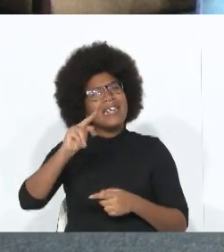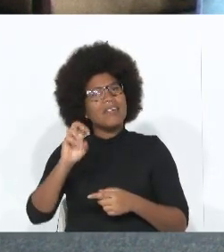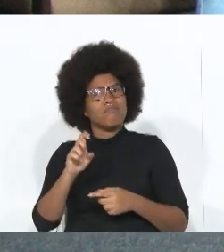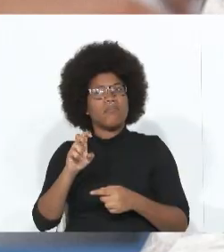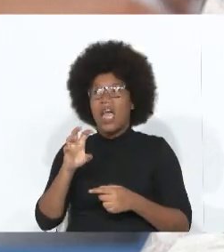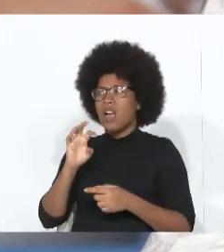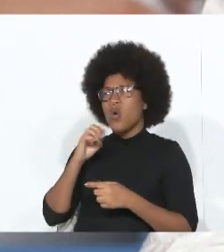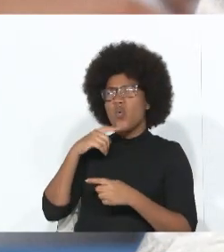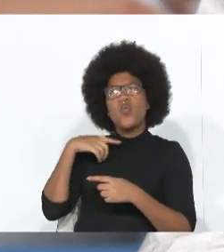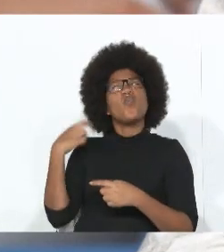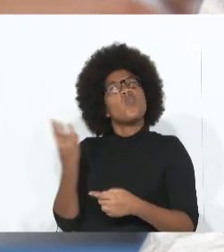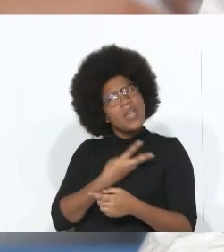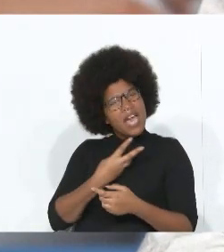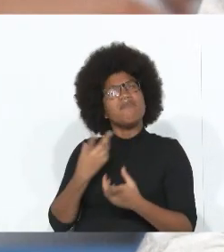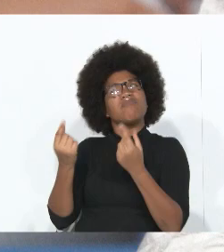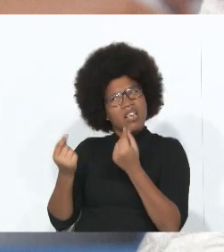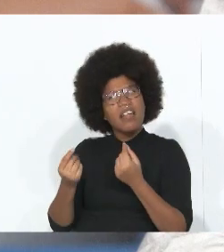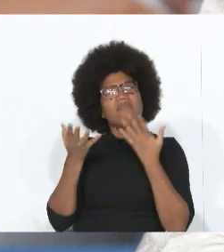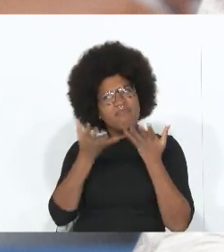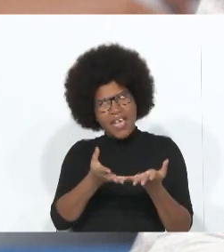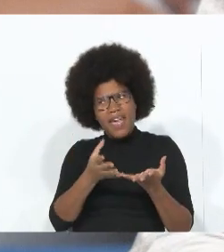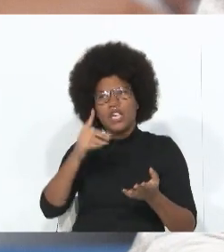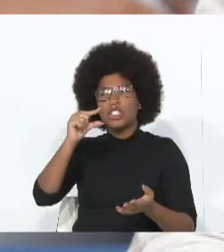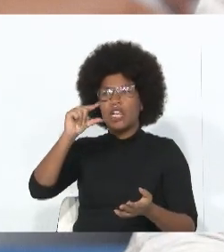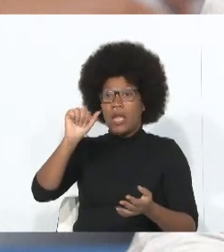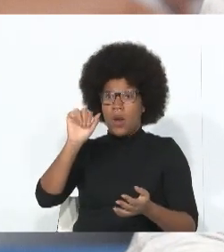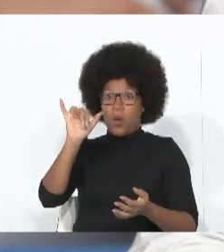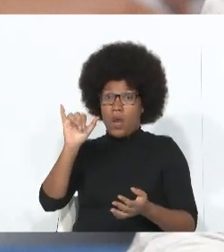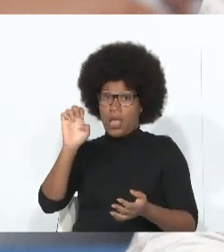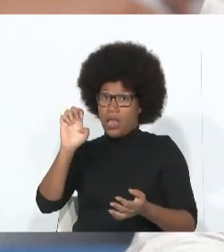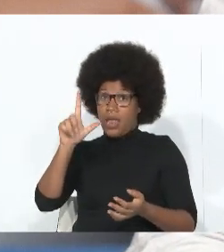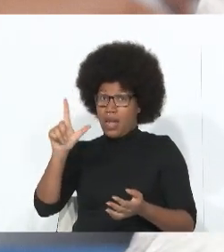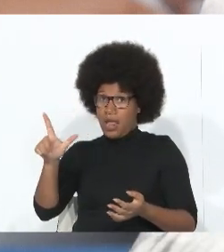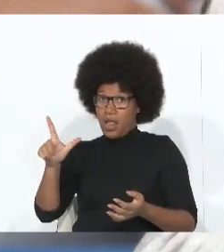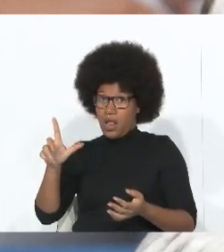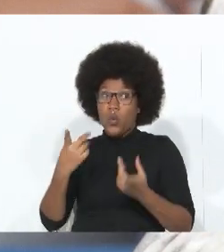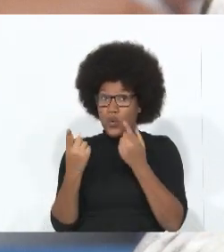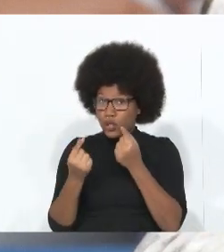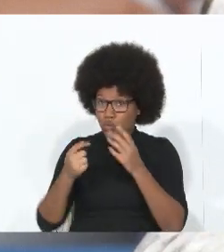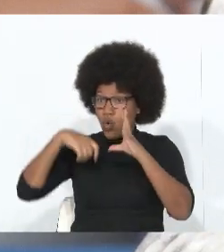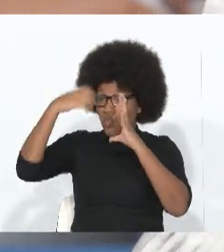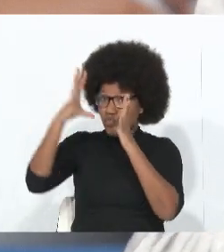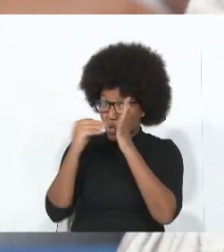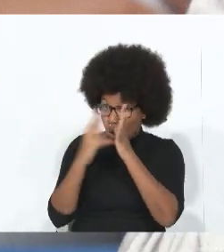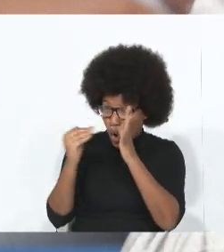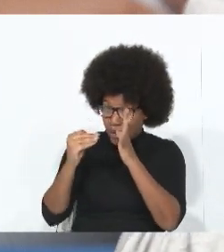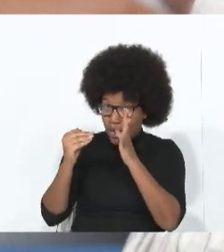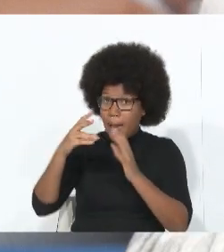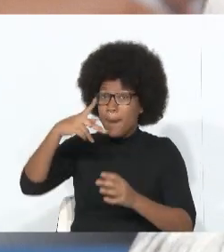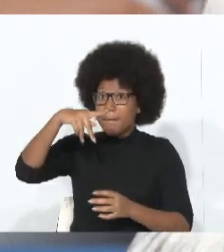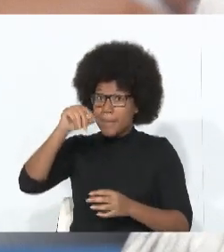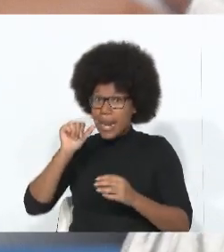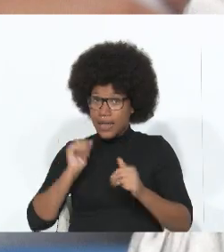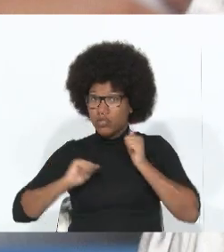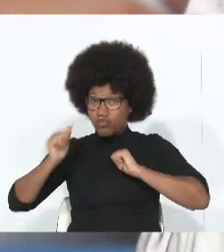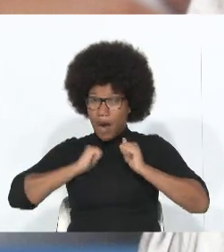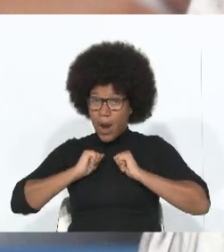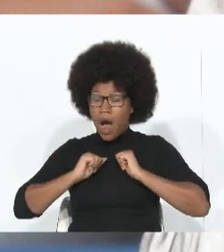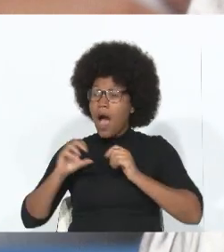we've done it. I mean, that Gael, we've done over 20 plays we shot and put on TV. Yeah. And it was